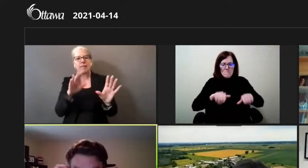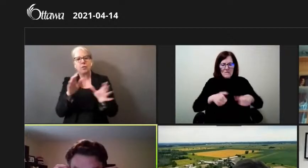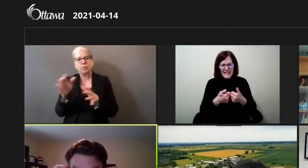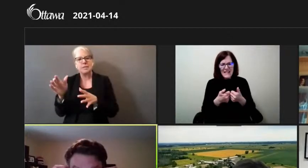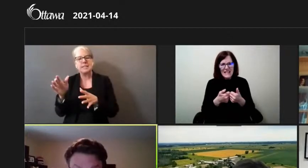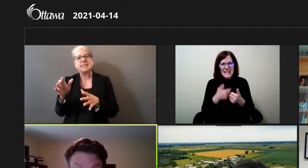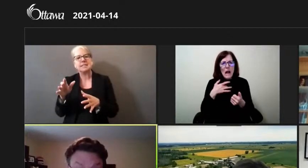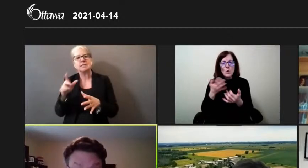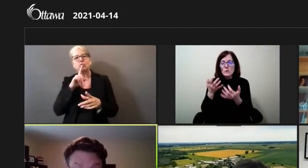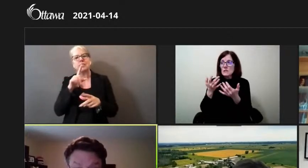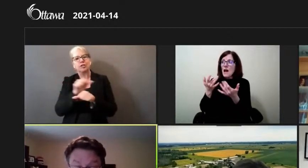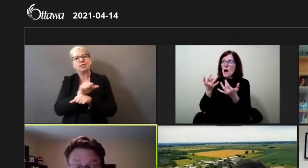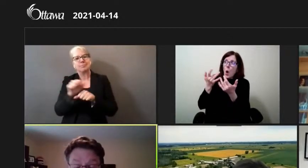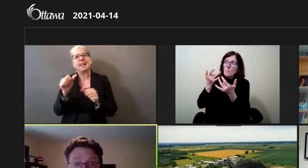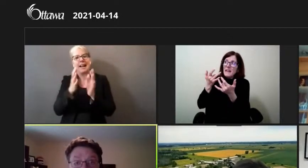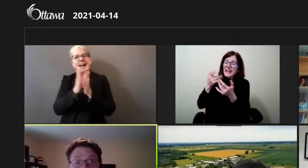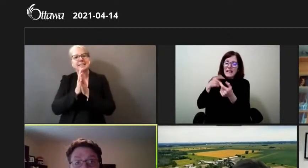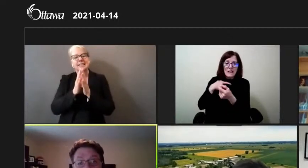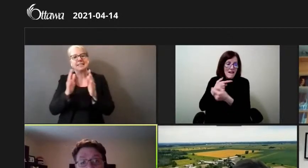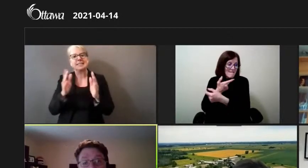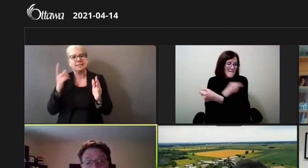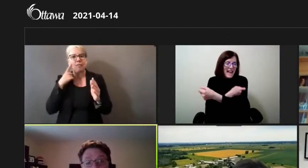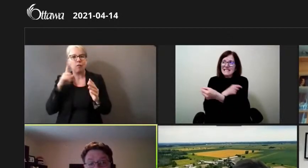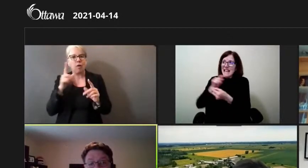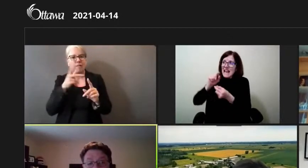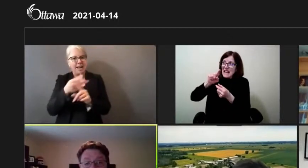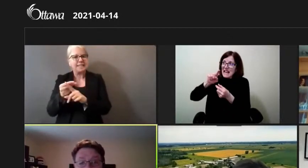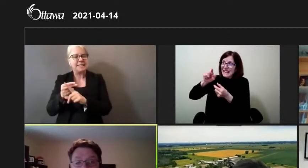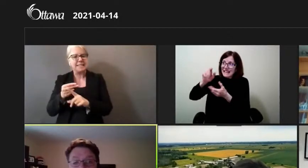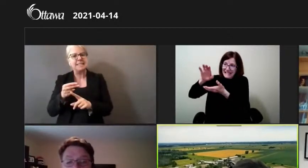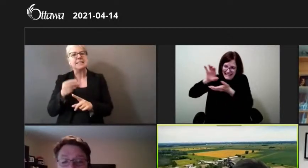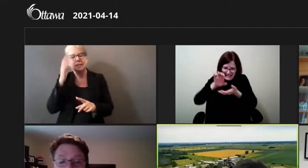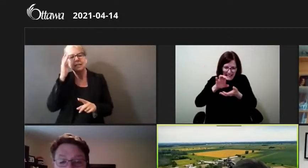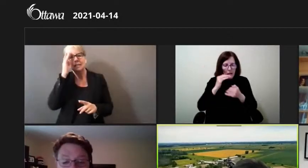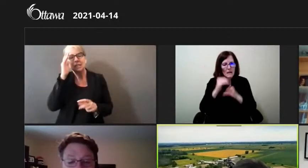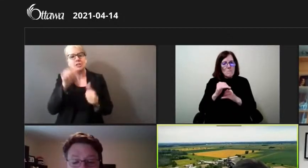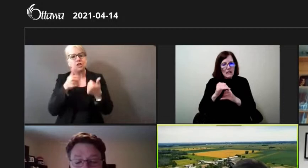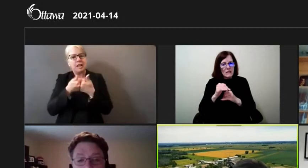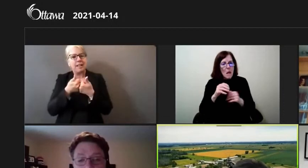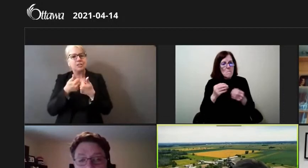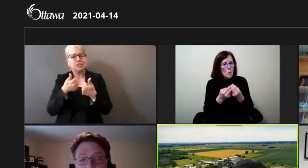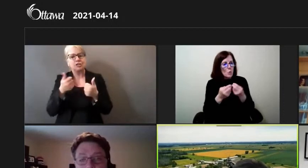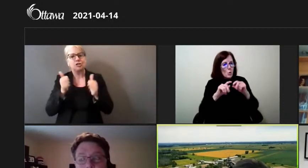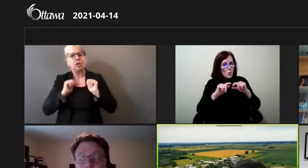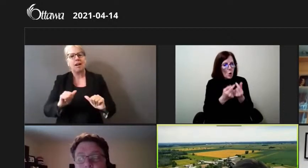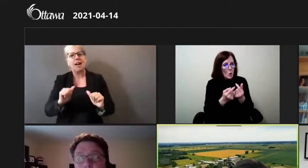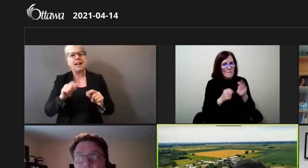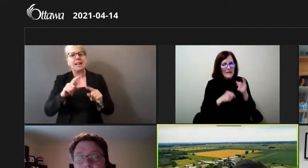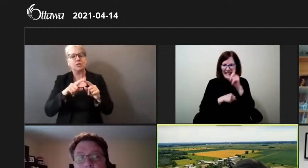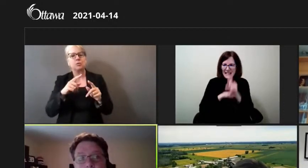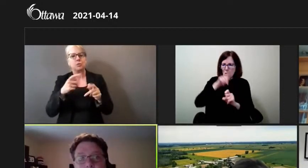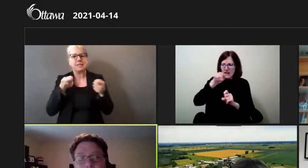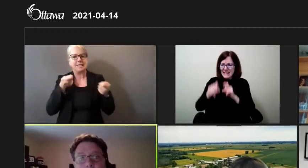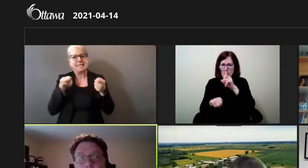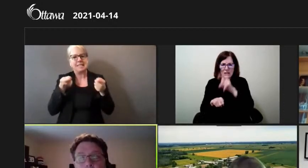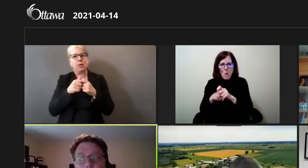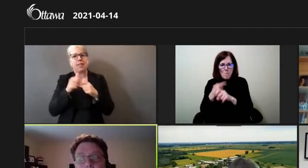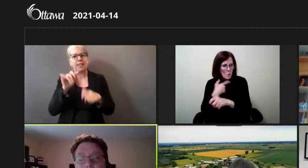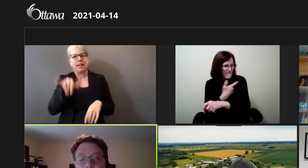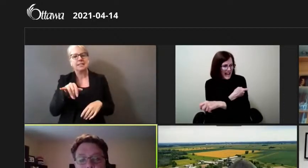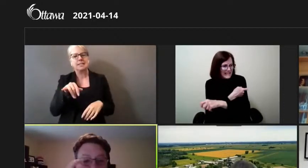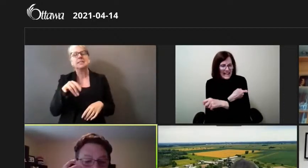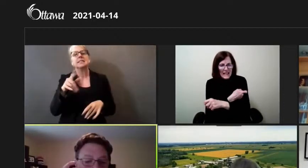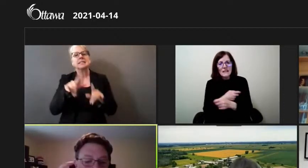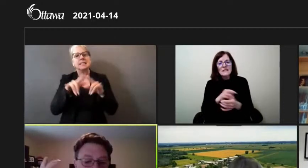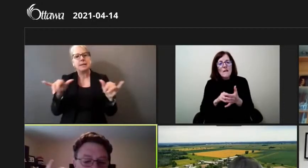quite legitimately asking for vaccine. And so the challenge is trying to deal with that, while at the